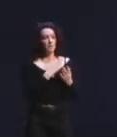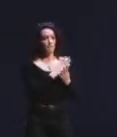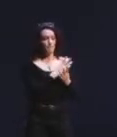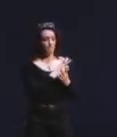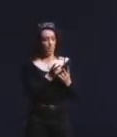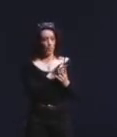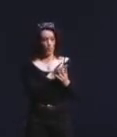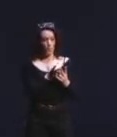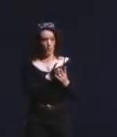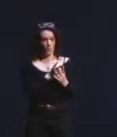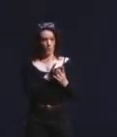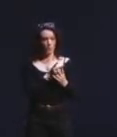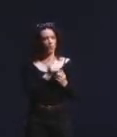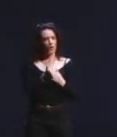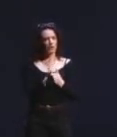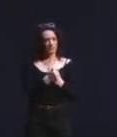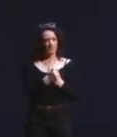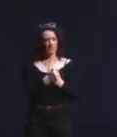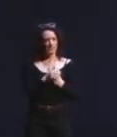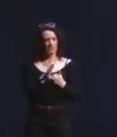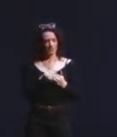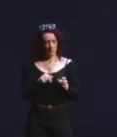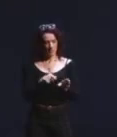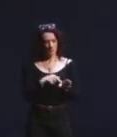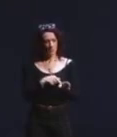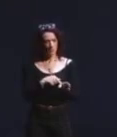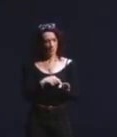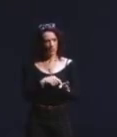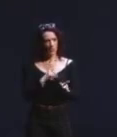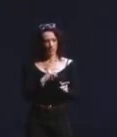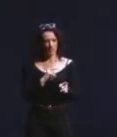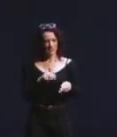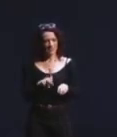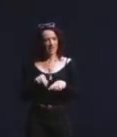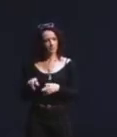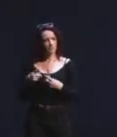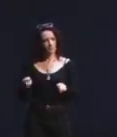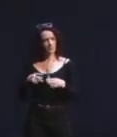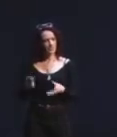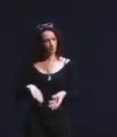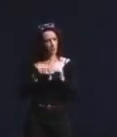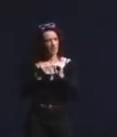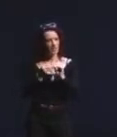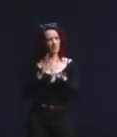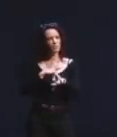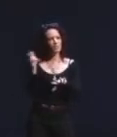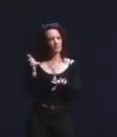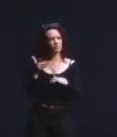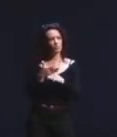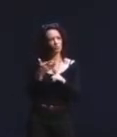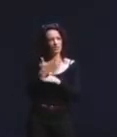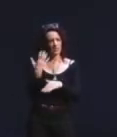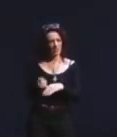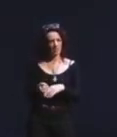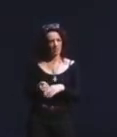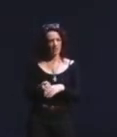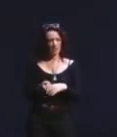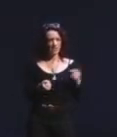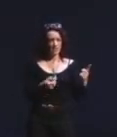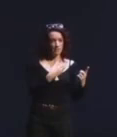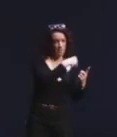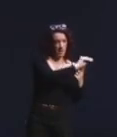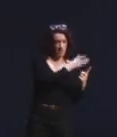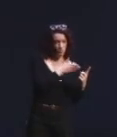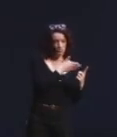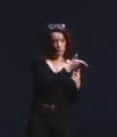cases, we are limited from a young age about the kinds of music that we would like to make and the kind of professional careers that we have. If you're going down the paid